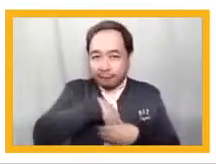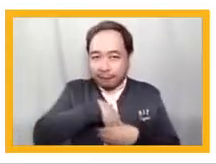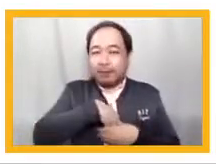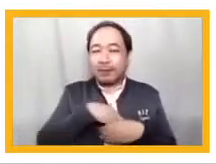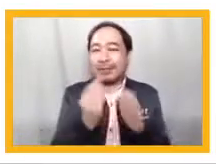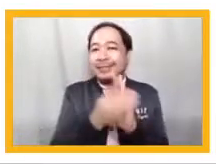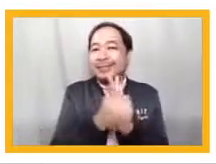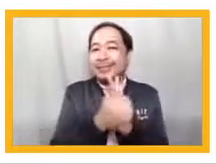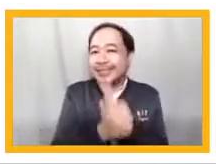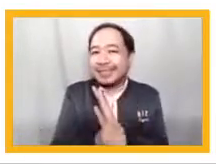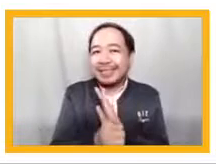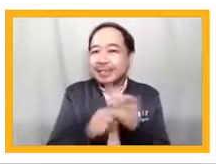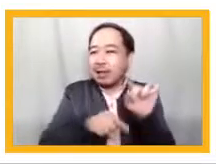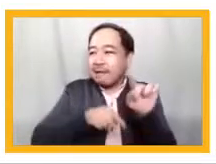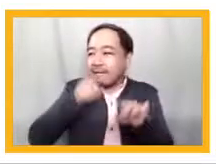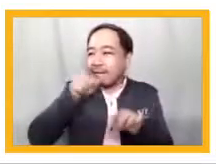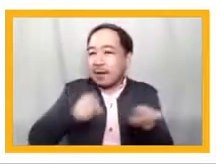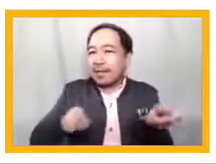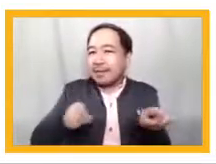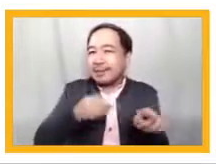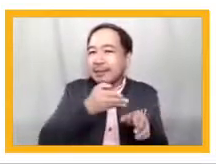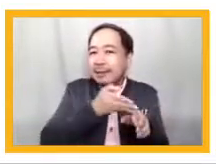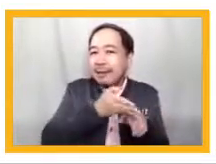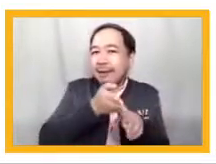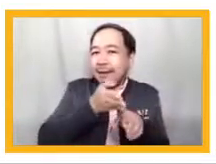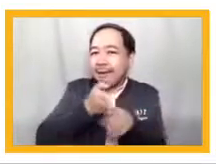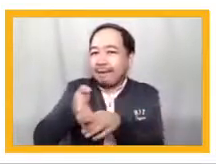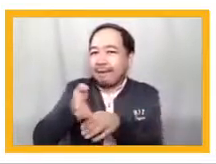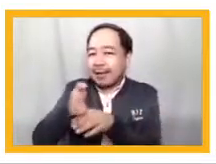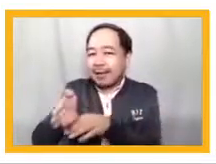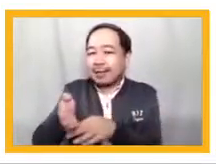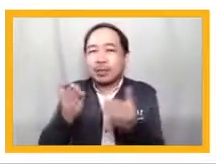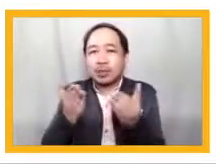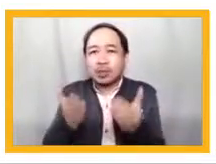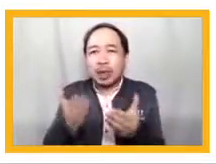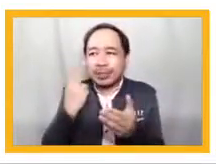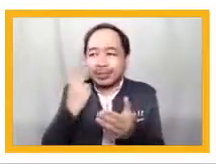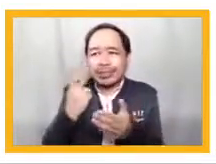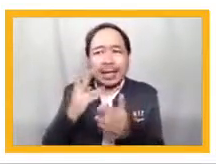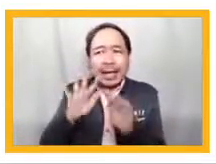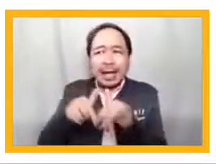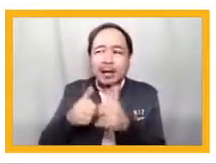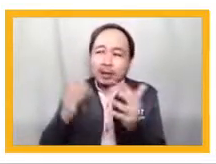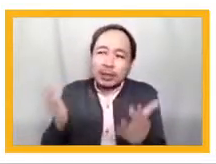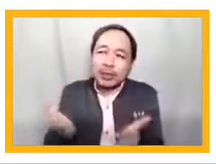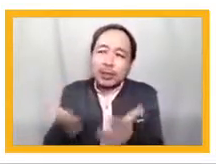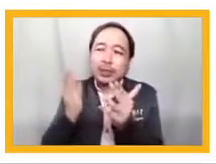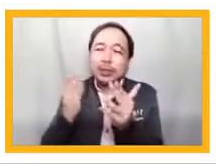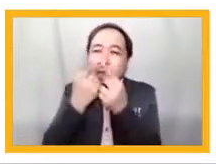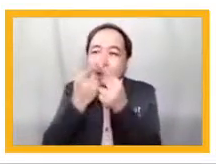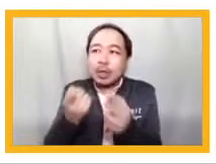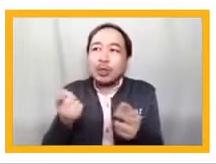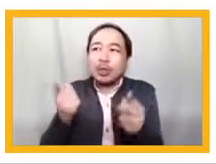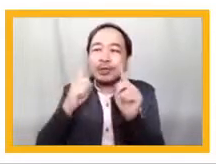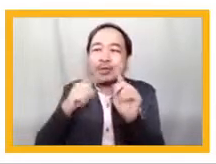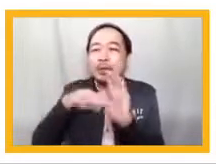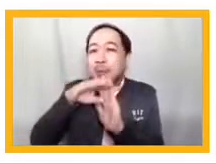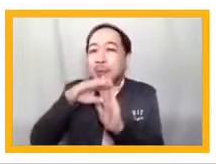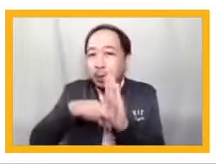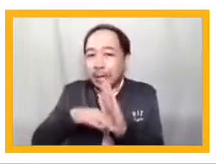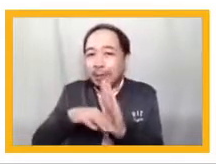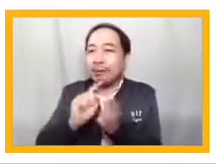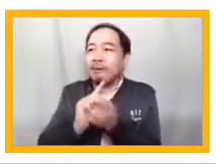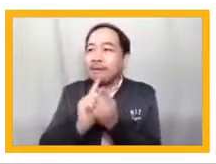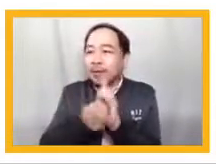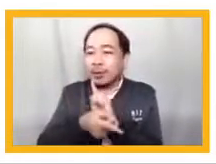So we are preparing college students for such a change. And software-centered university program is physical